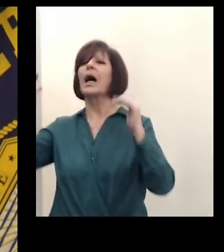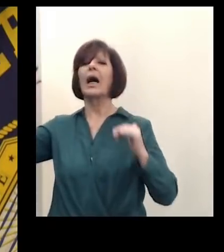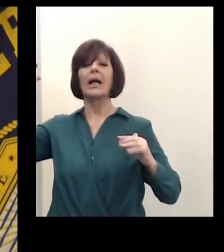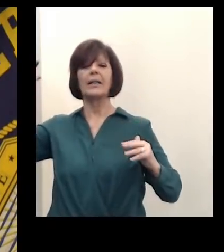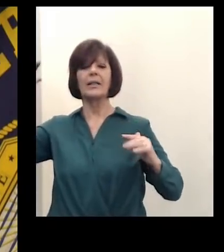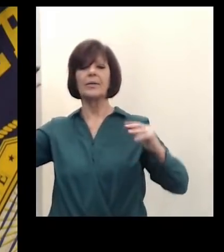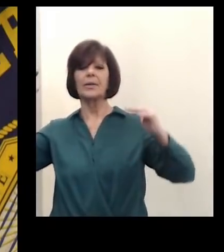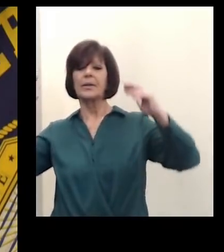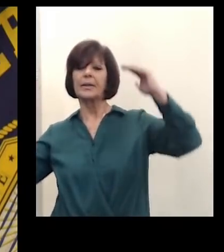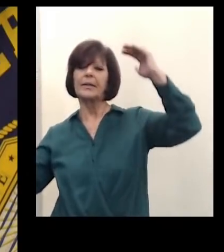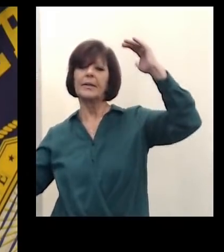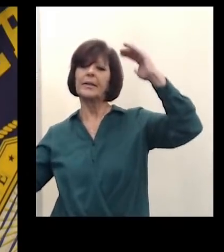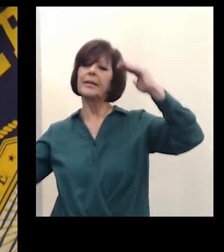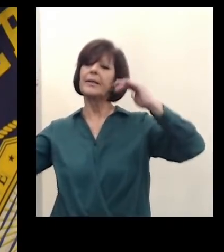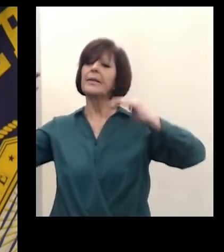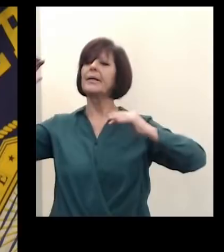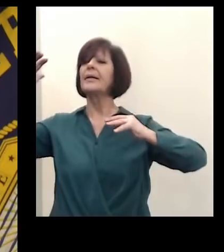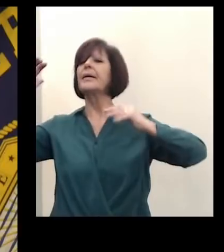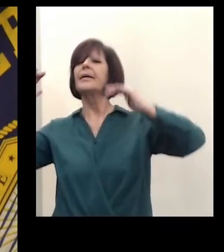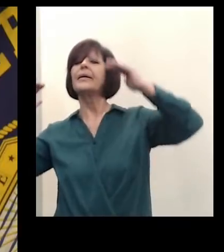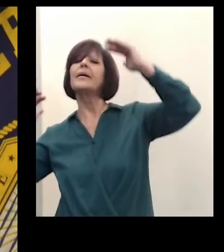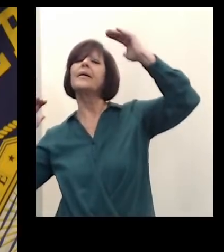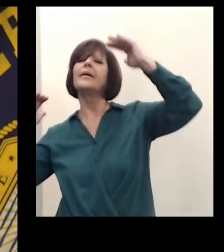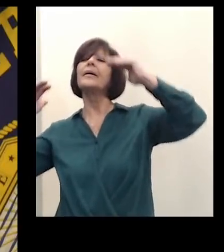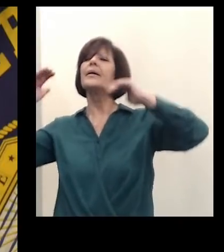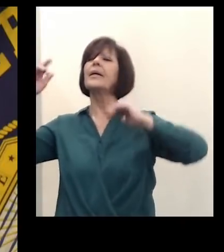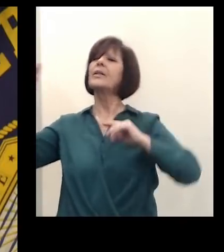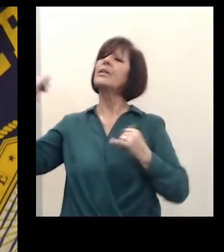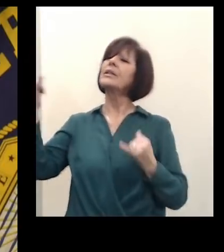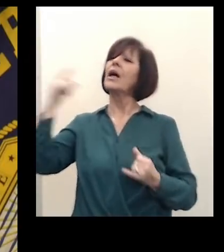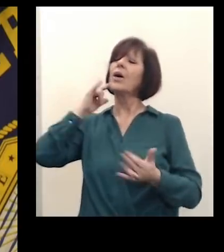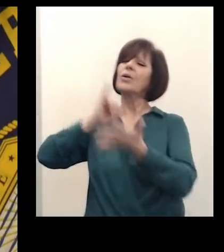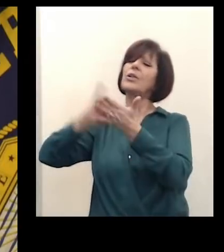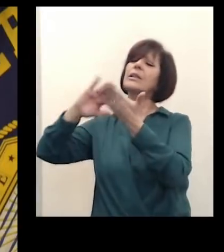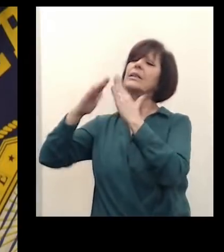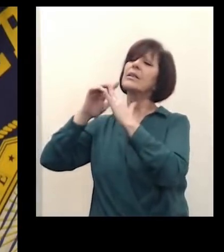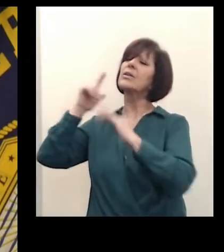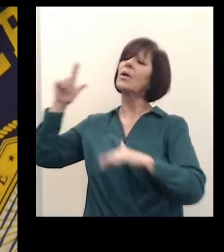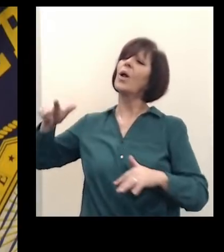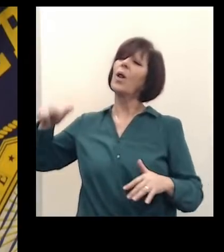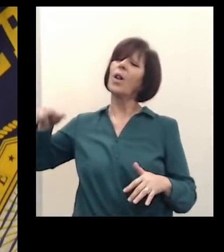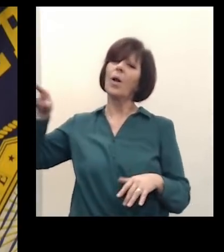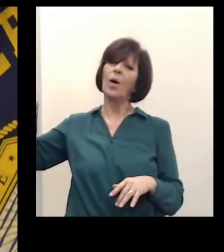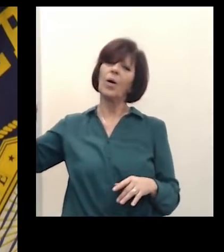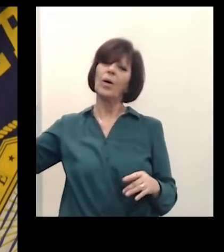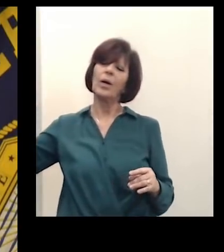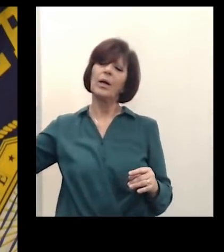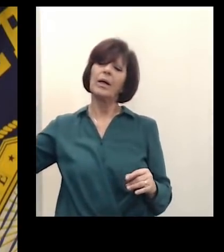the rate in New York City real low, and they have their own health department.